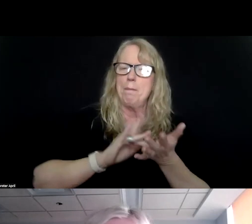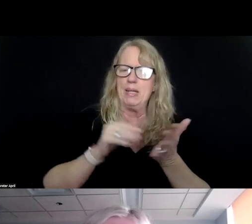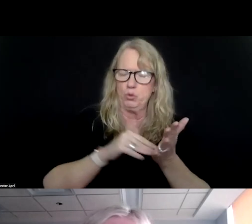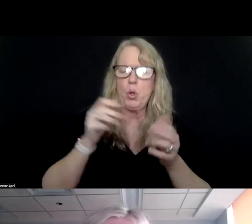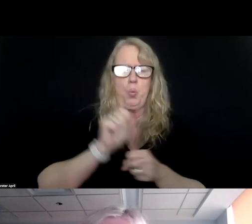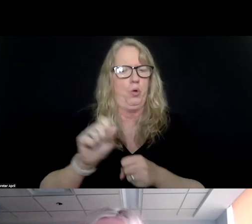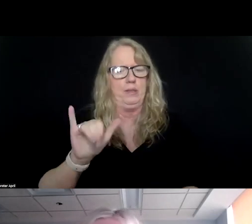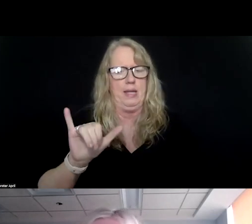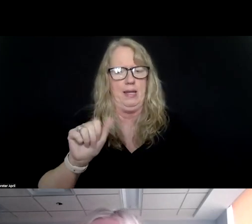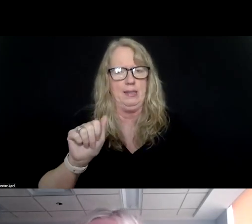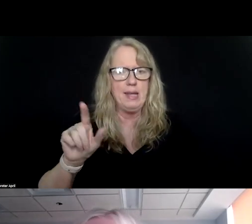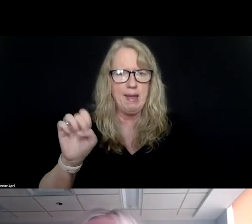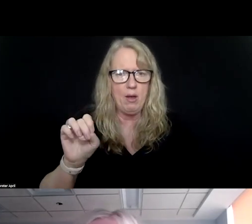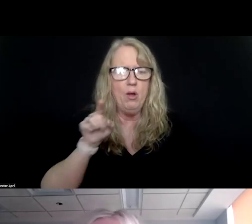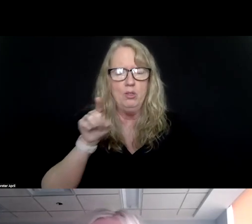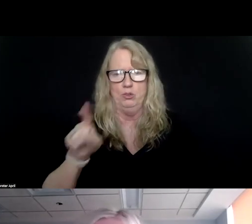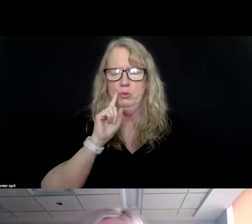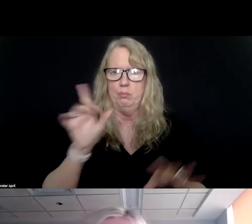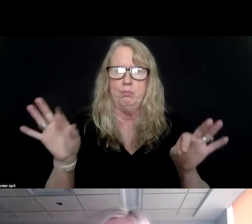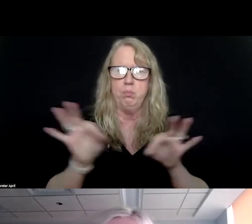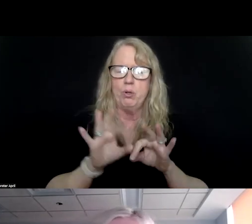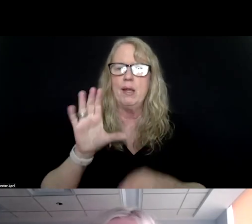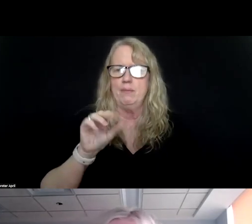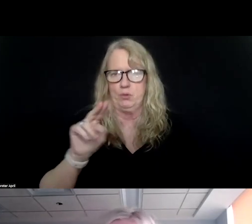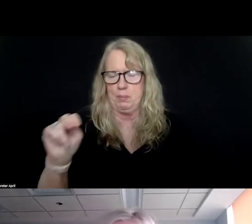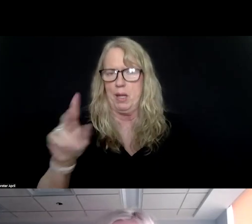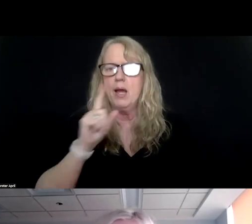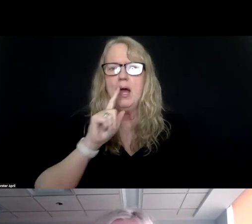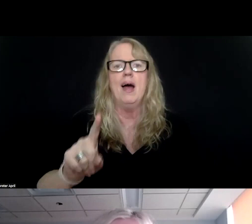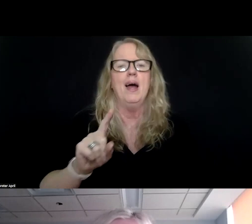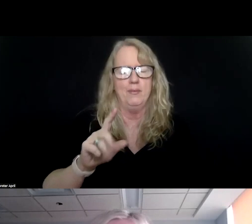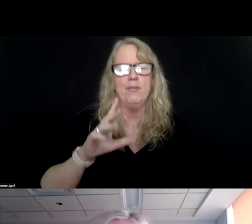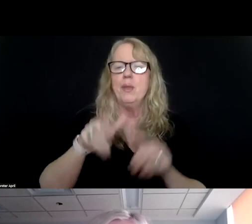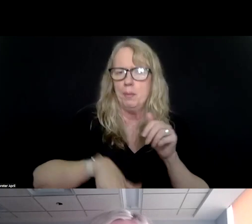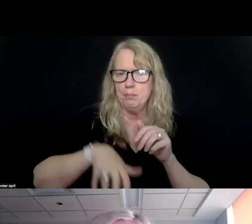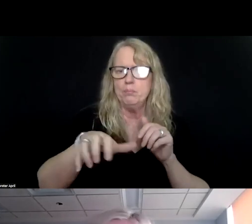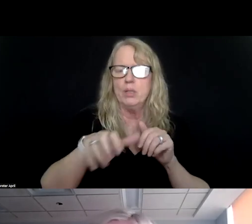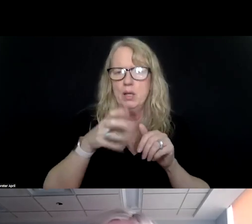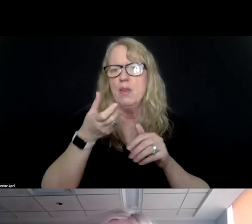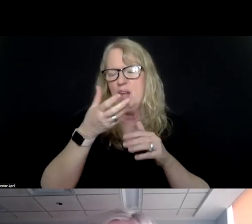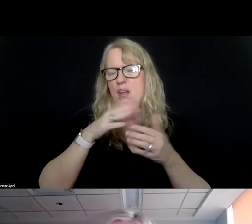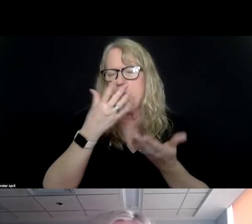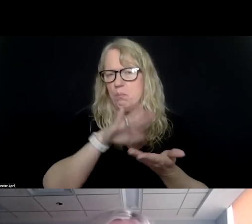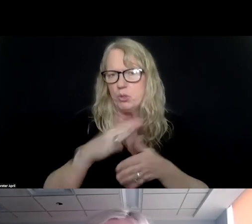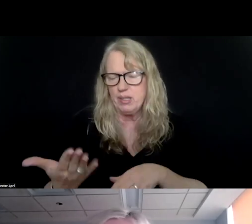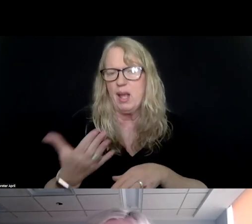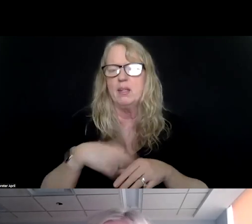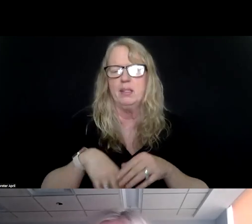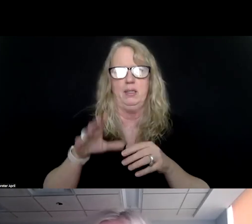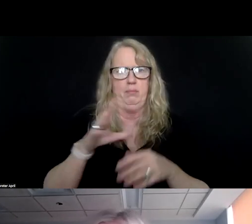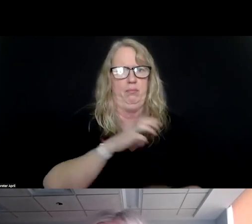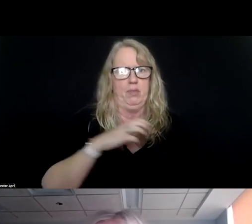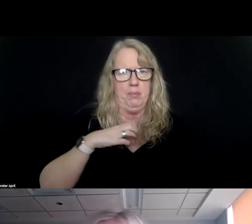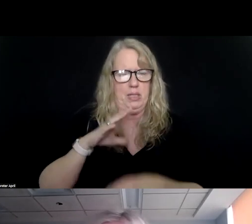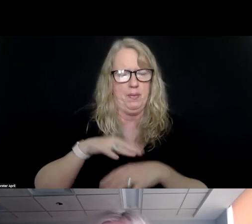And very importantly, she is a member of Connecticut's Maternal Mortality Review Committee. The program supports a lot of